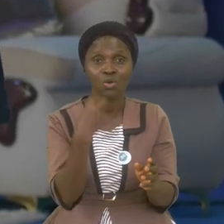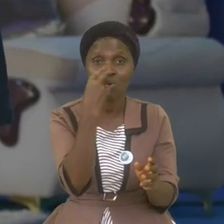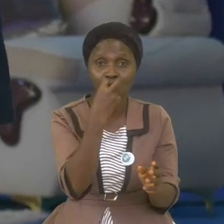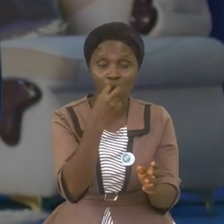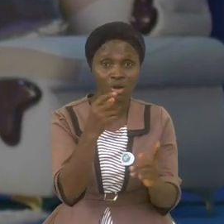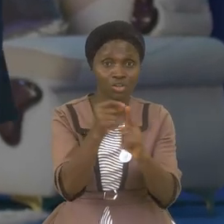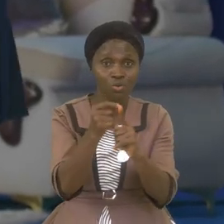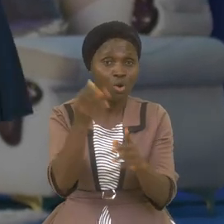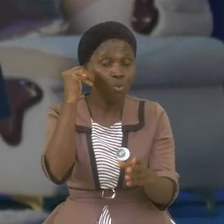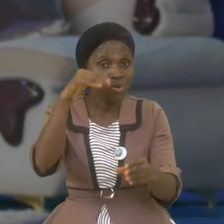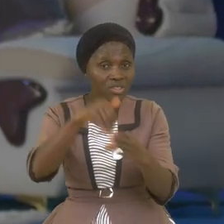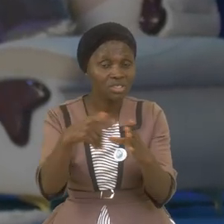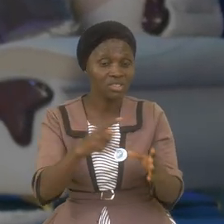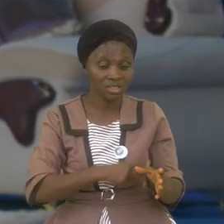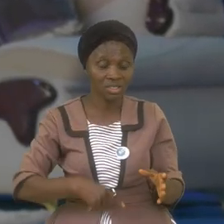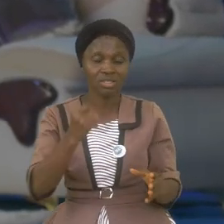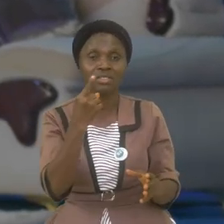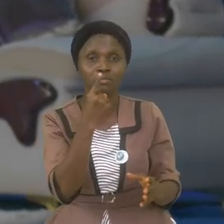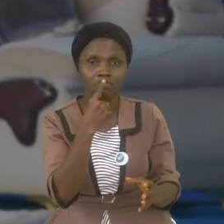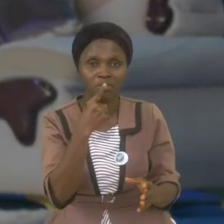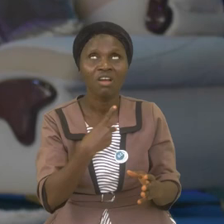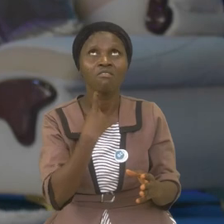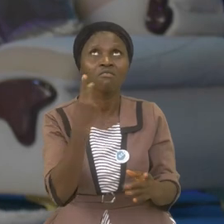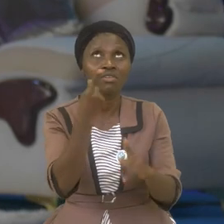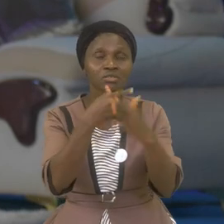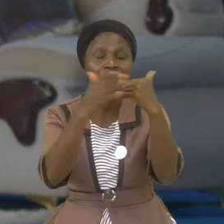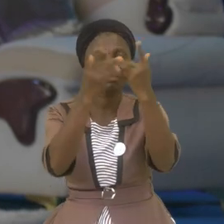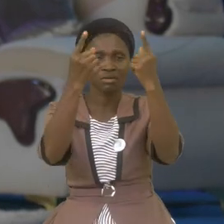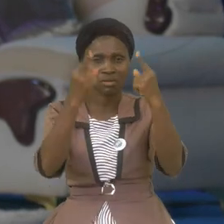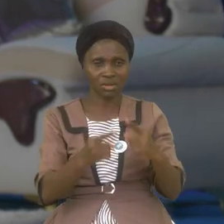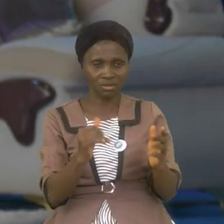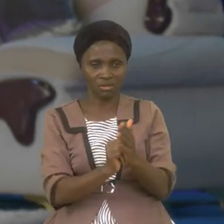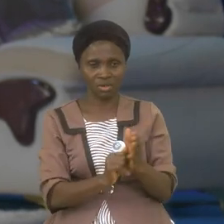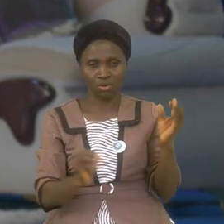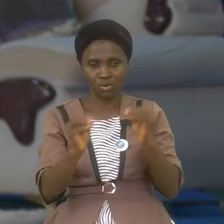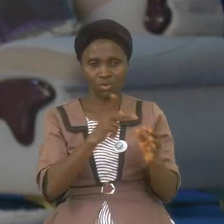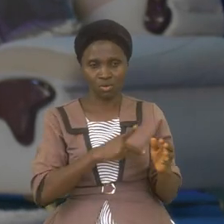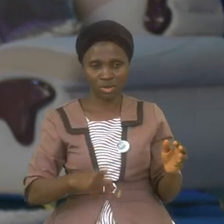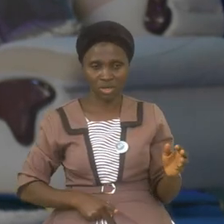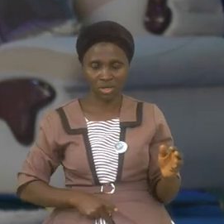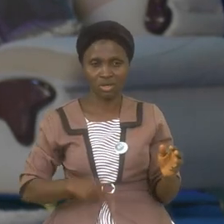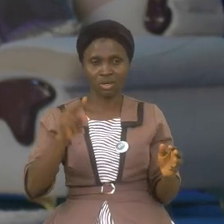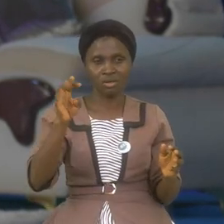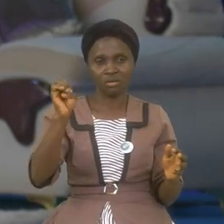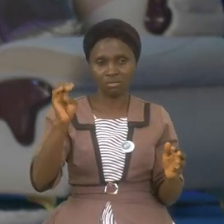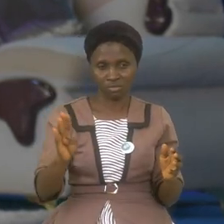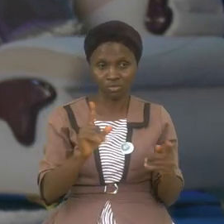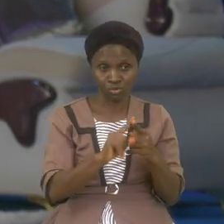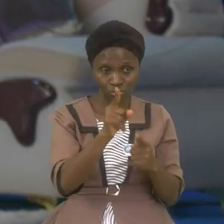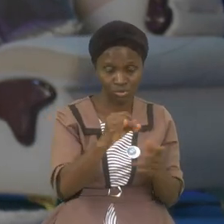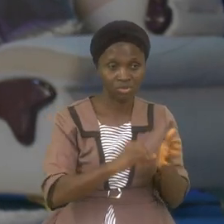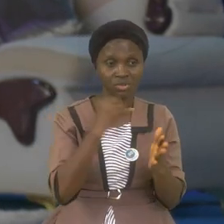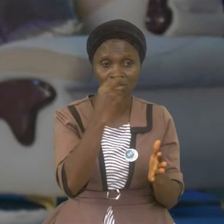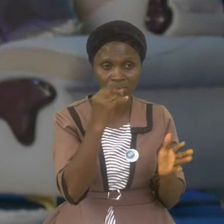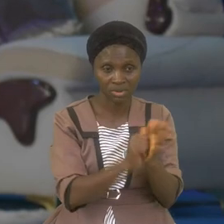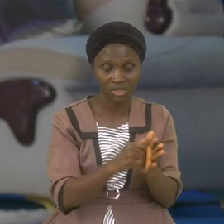voice from heaven saying, O King Nebuchadnezzar, to thee it is spoken. And it says the kingdom